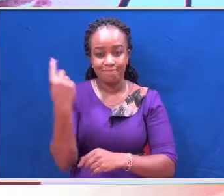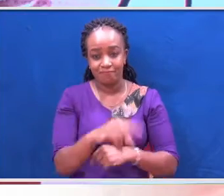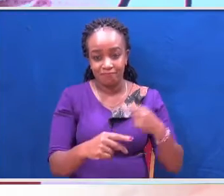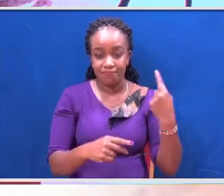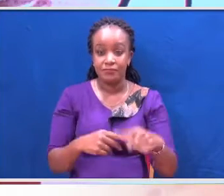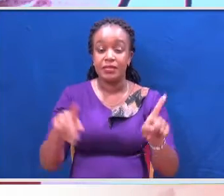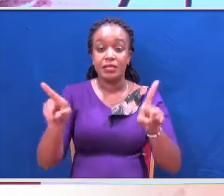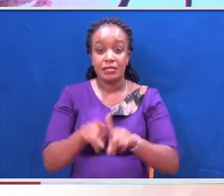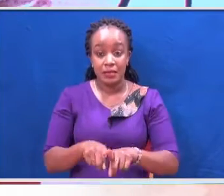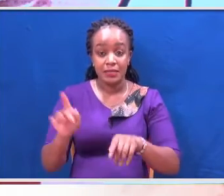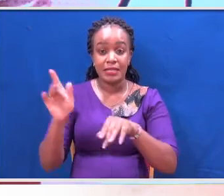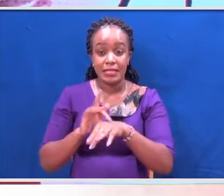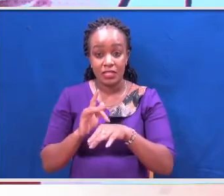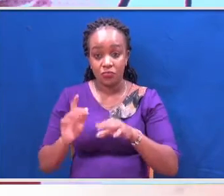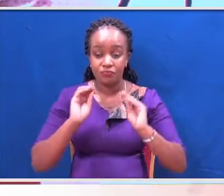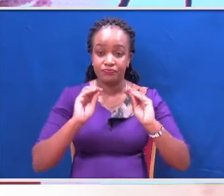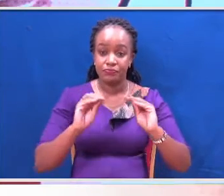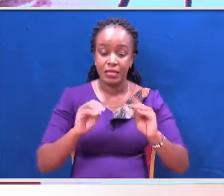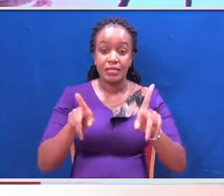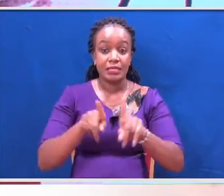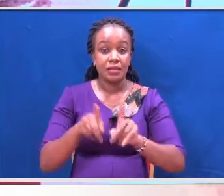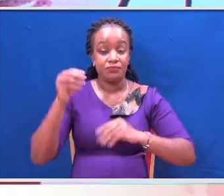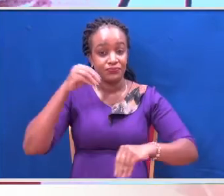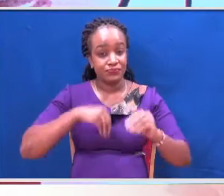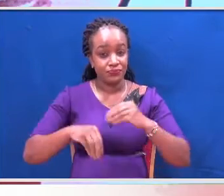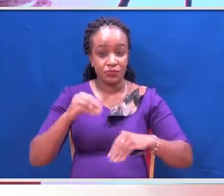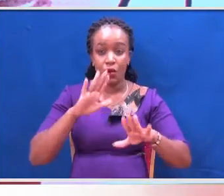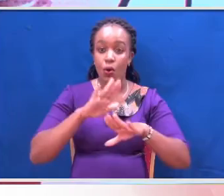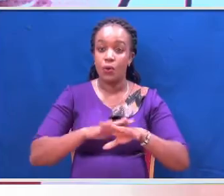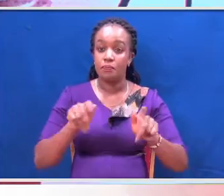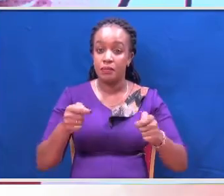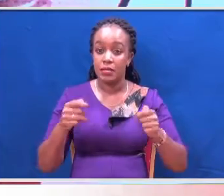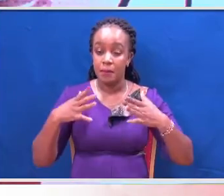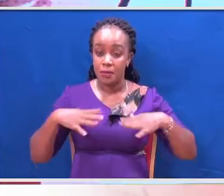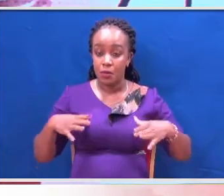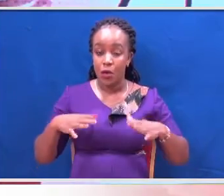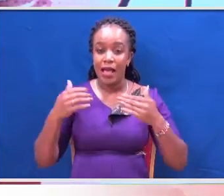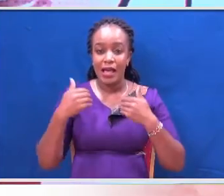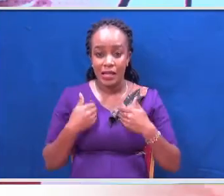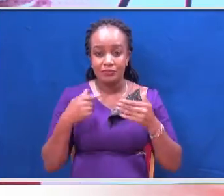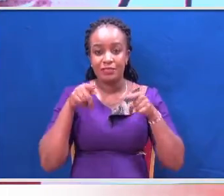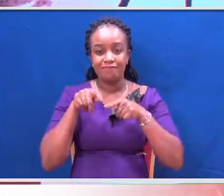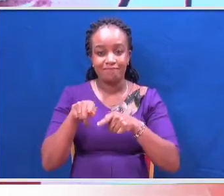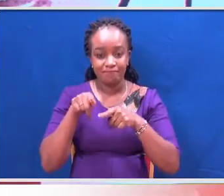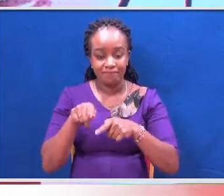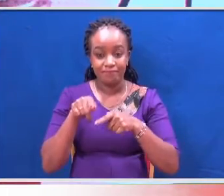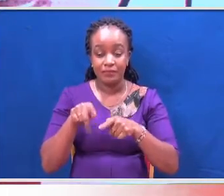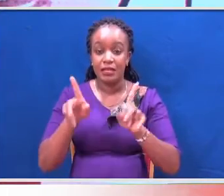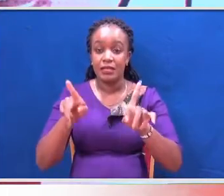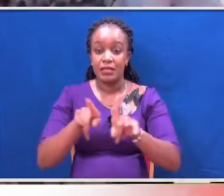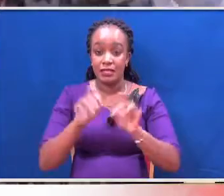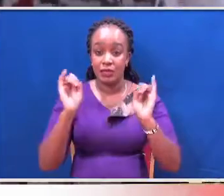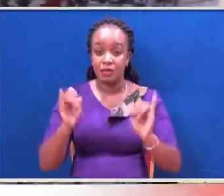in the meetings. However, corruption among journalists has largely been condemned, as Musa Salah now tells us.